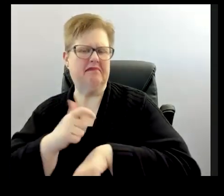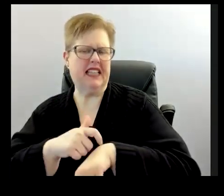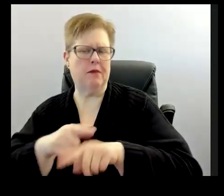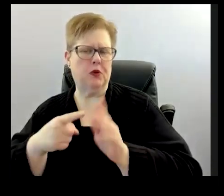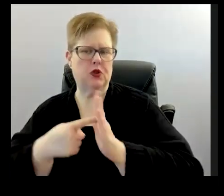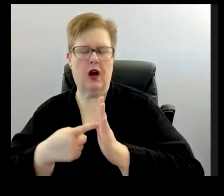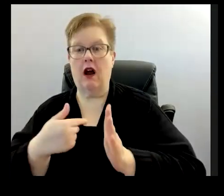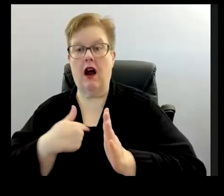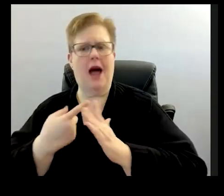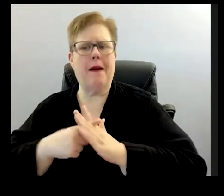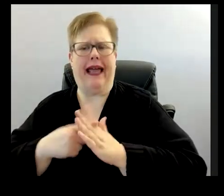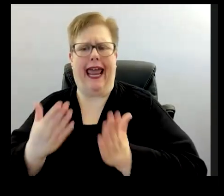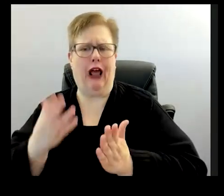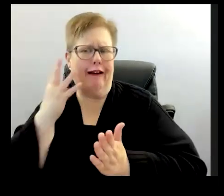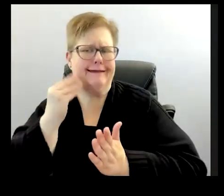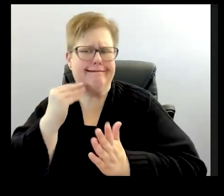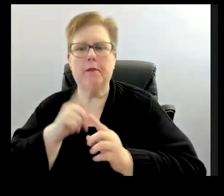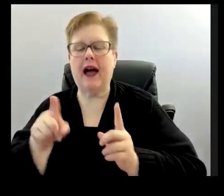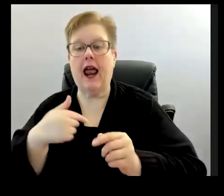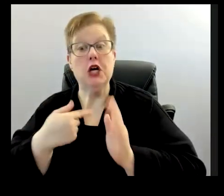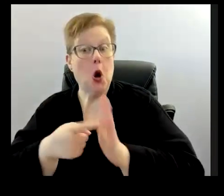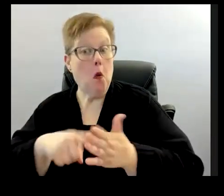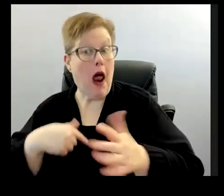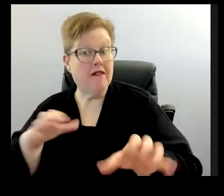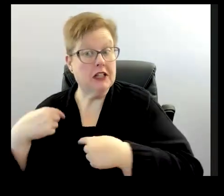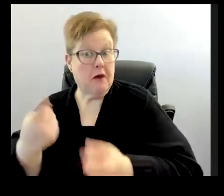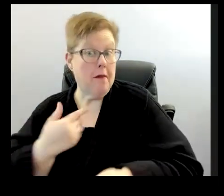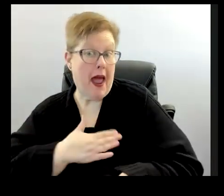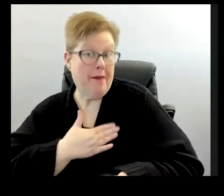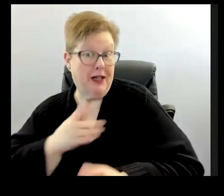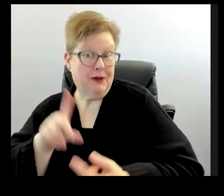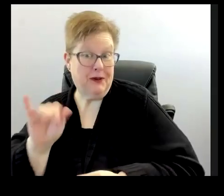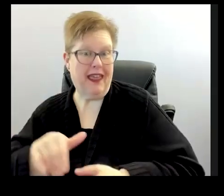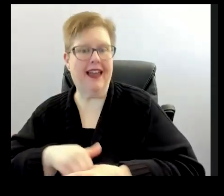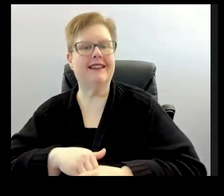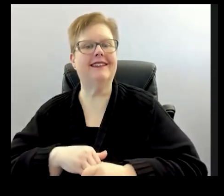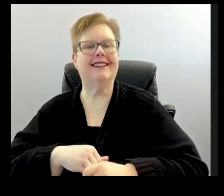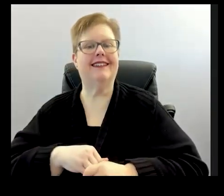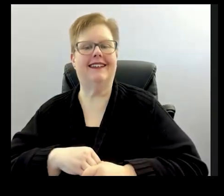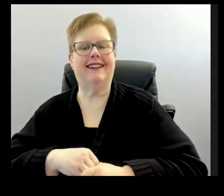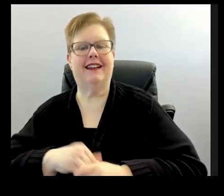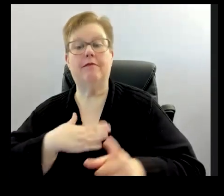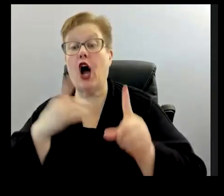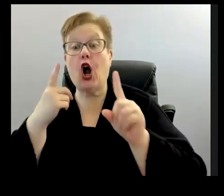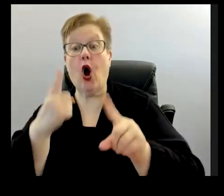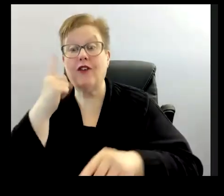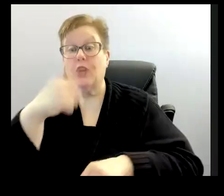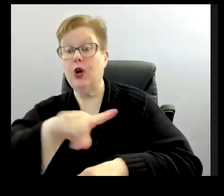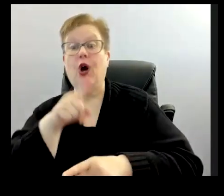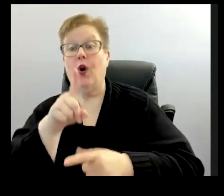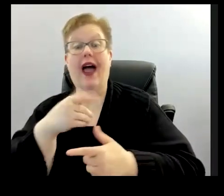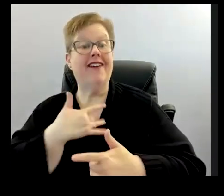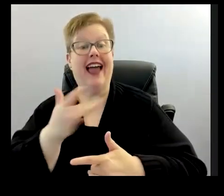can show you. I'm a beginner, but I can still show you what I've done this far. I'm happy to do it. Um, my goal for each of you is that you